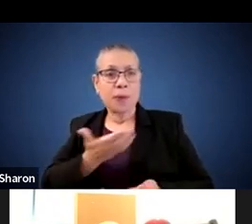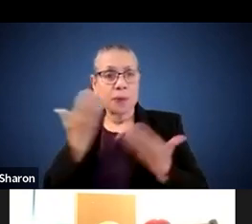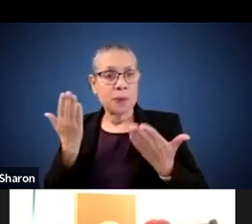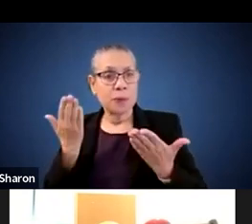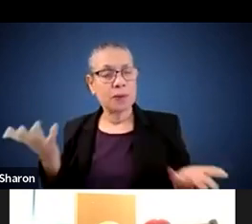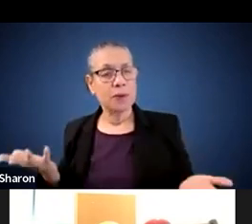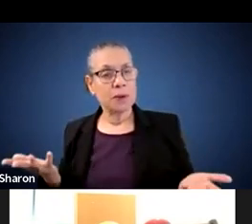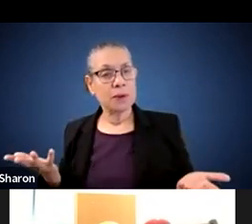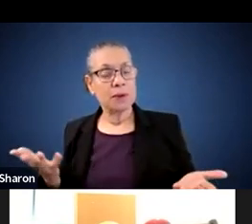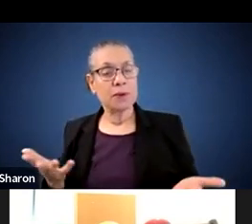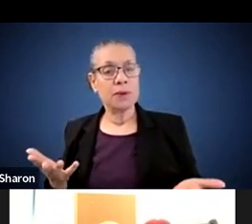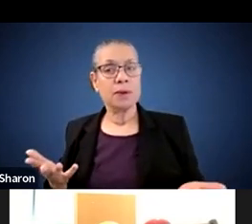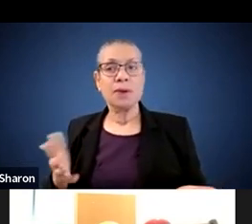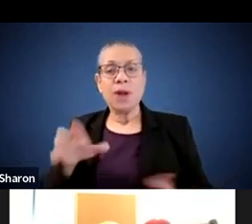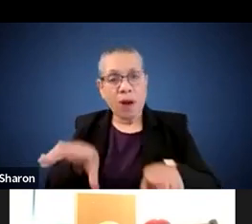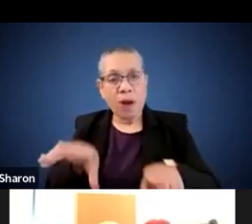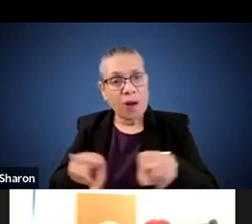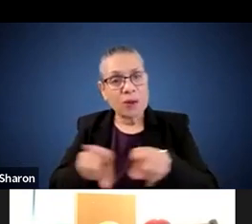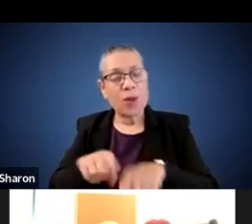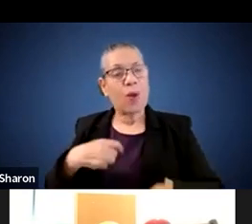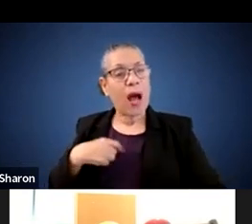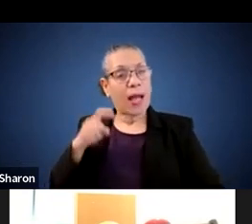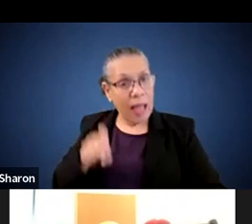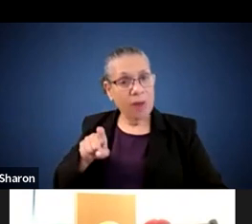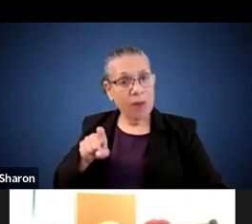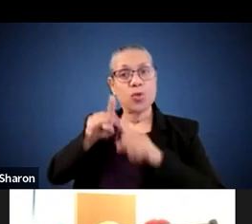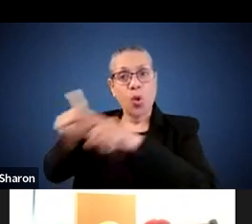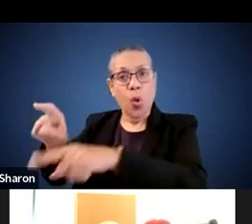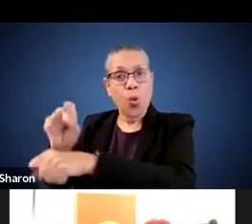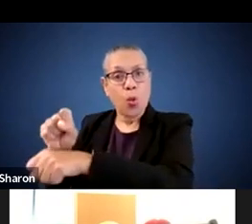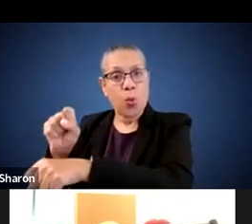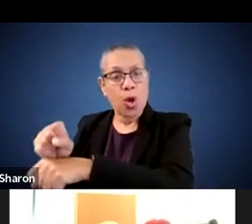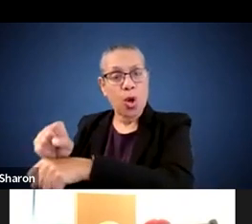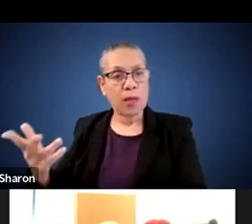foreign and I also have the commitment of going to work